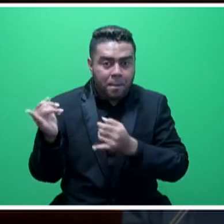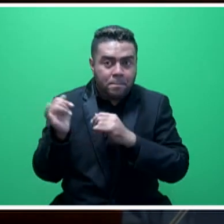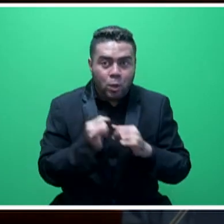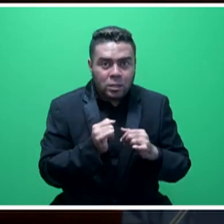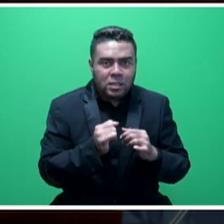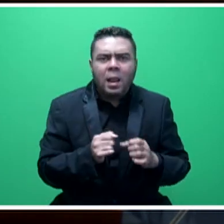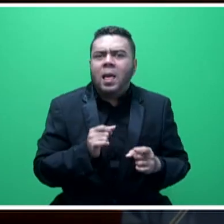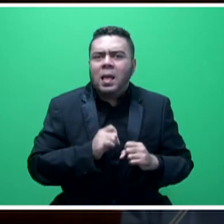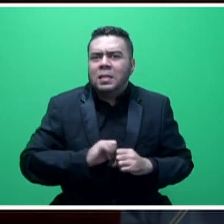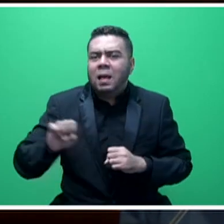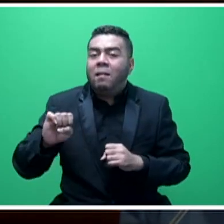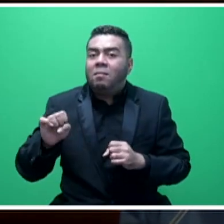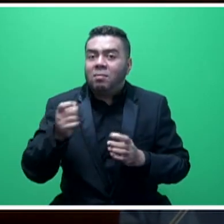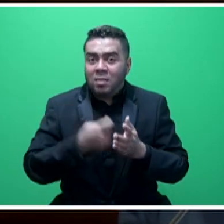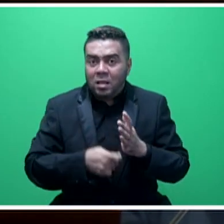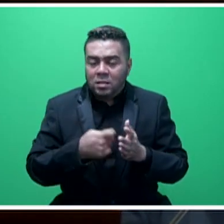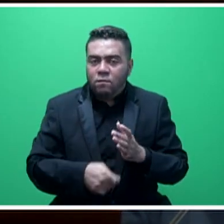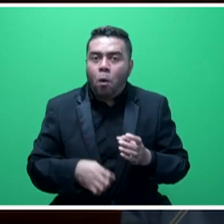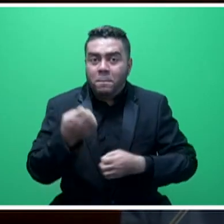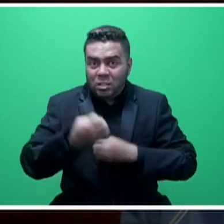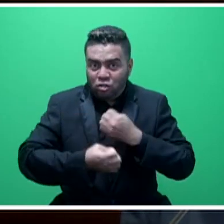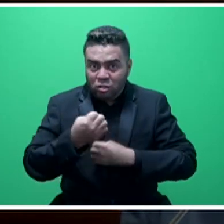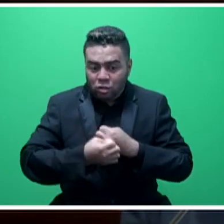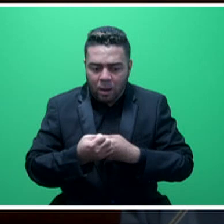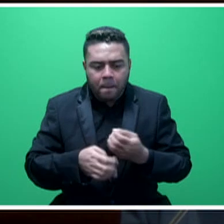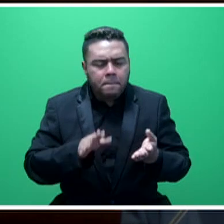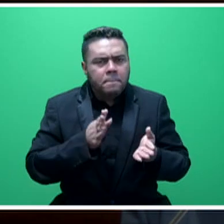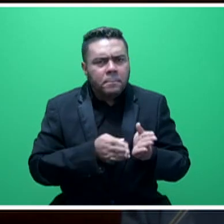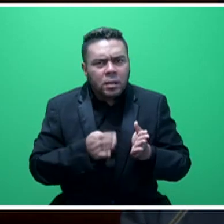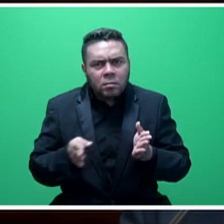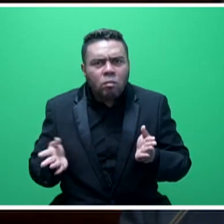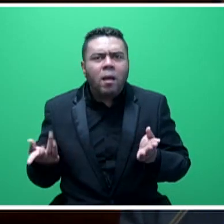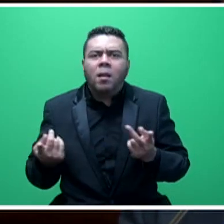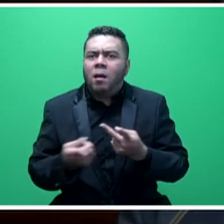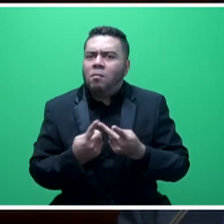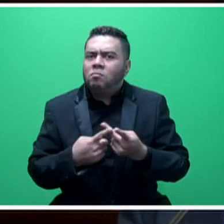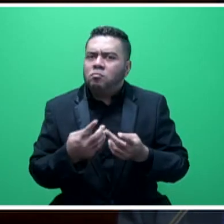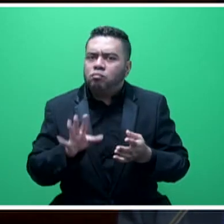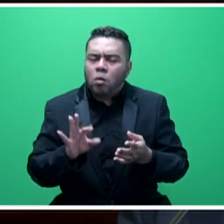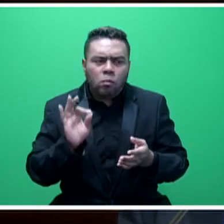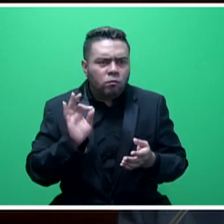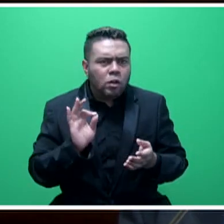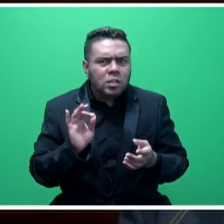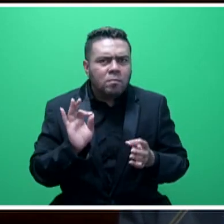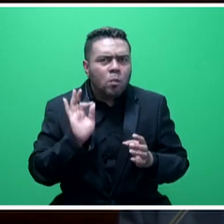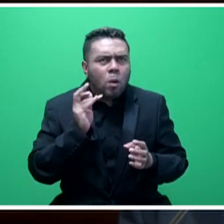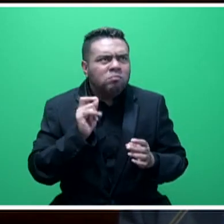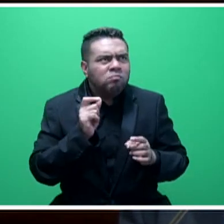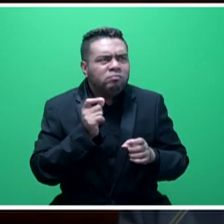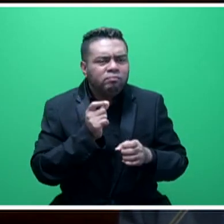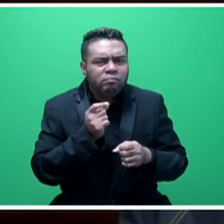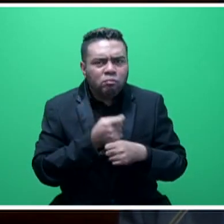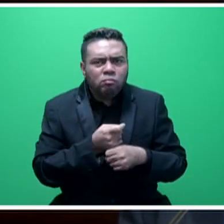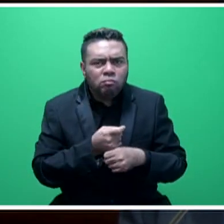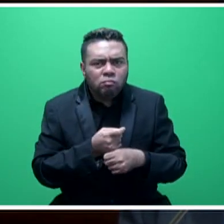been reduced on items such as machinery, mechanical appliances and parts, to white goods, vehicles, hygiene products and